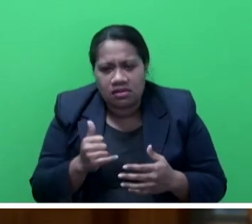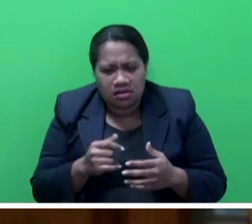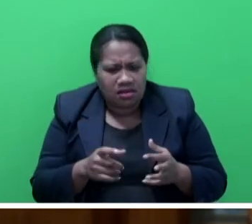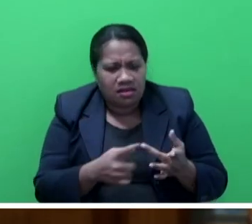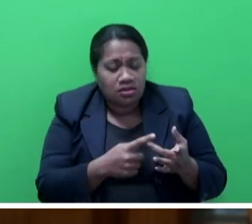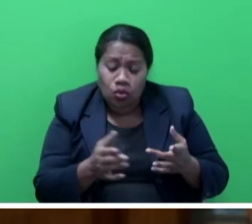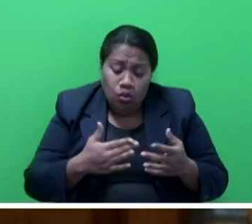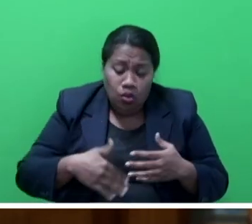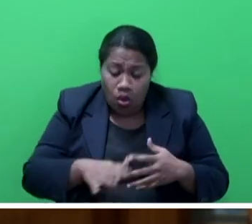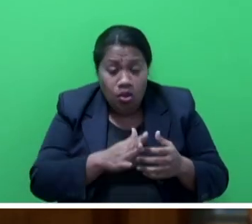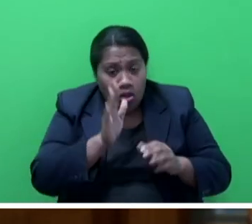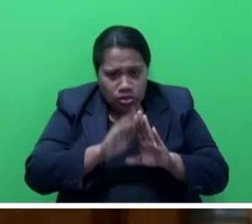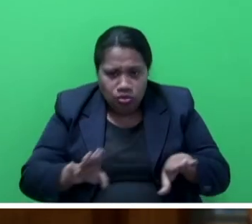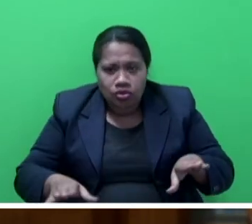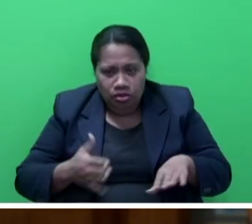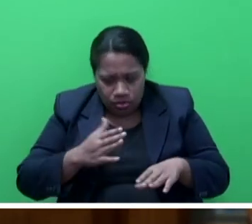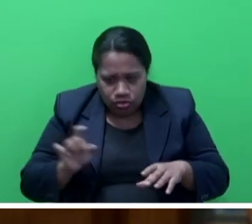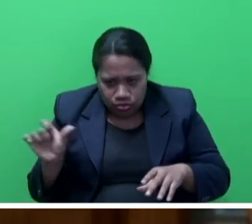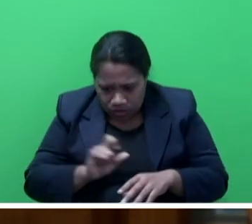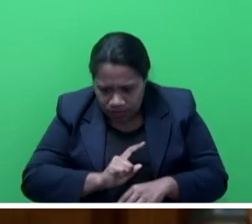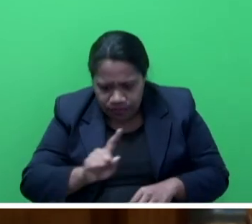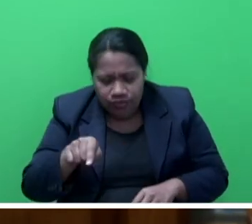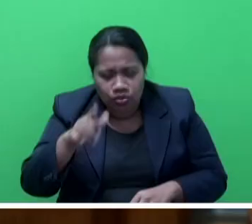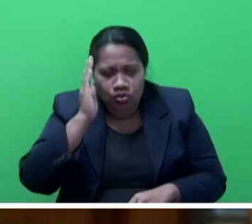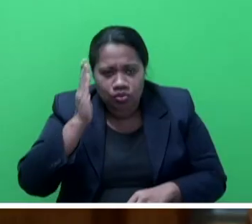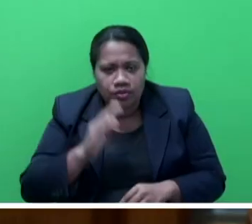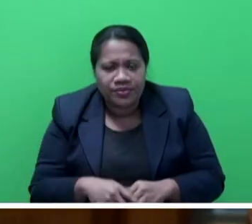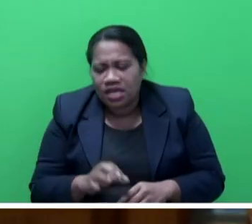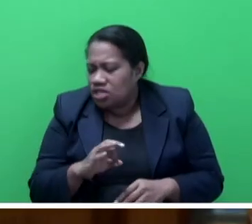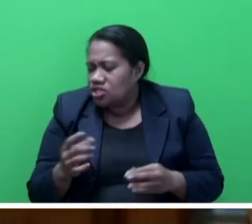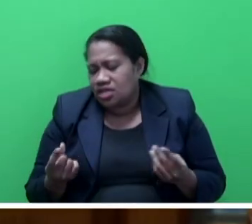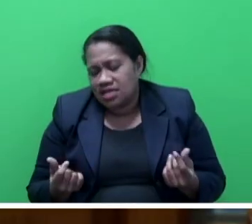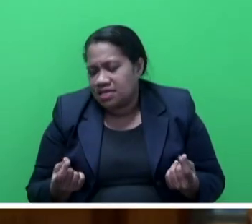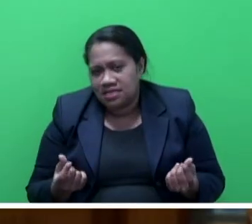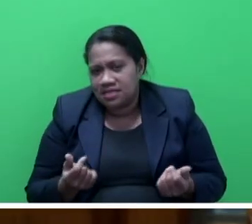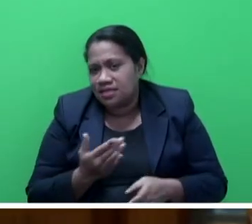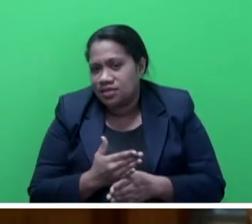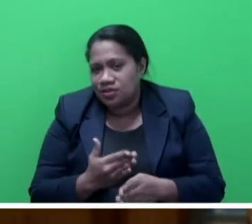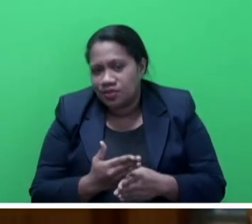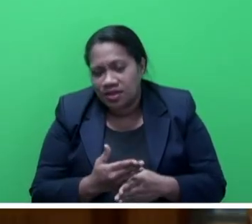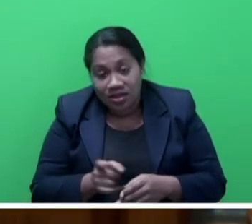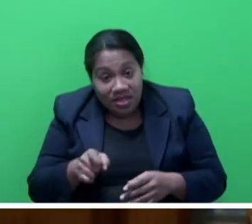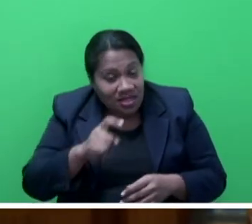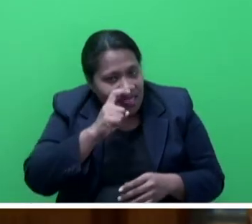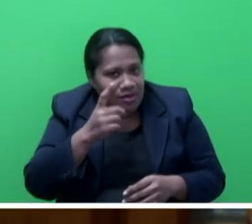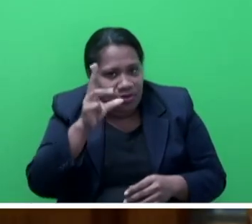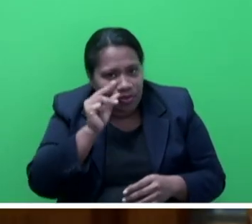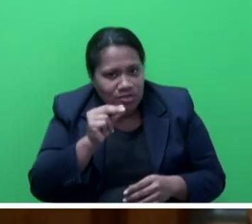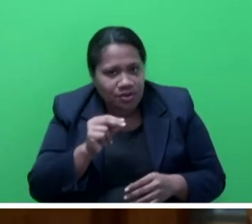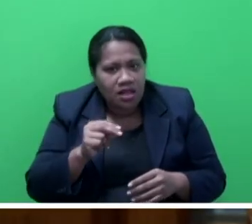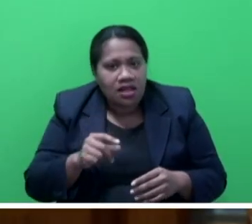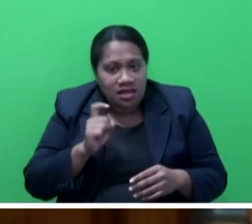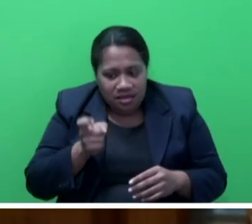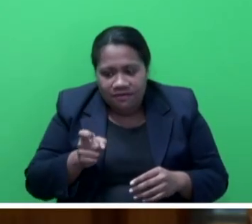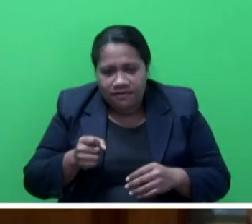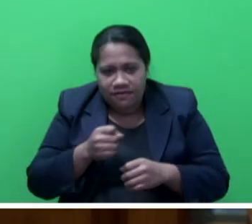go back to the schools. Mr. Speaker said this was no easy task, and this would not have been possible without the generosity of all